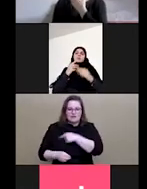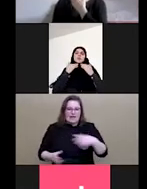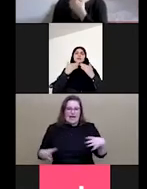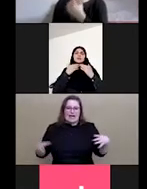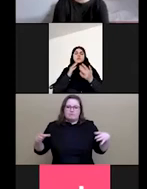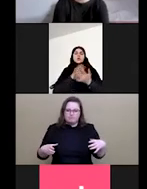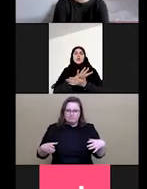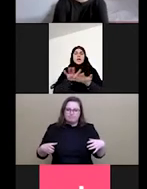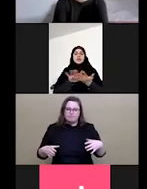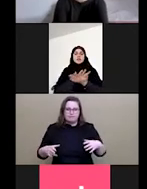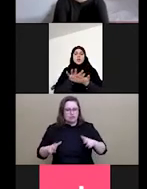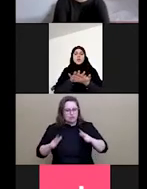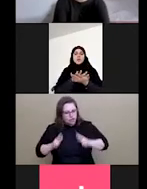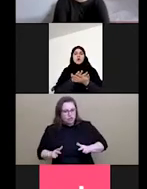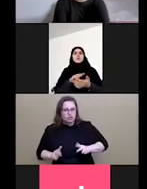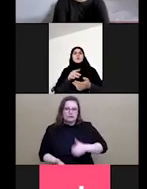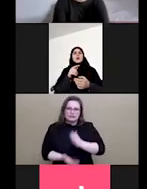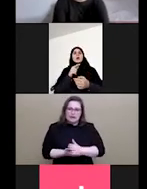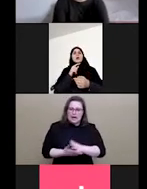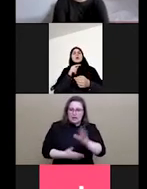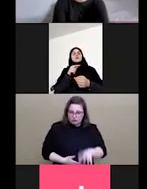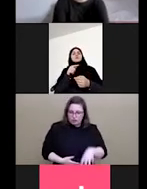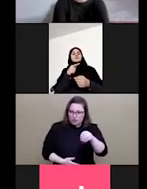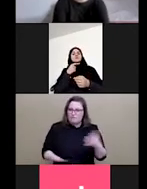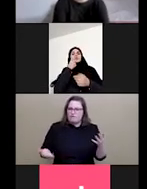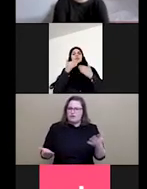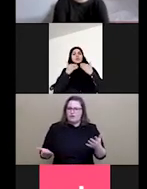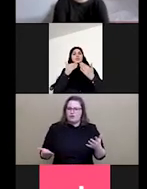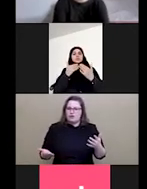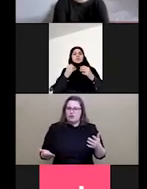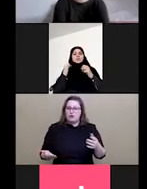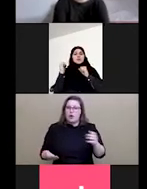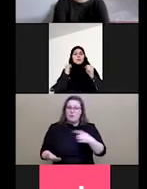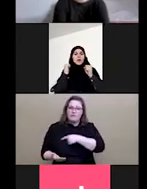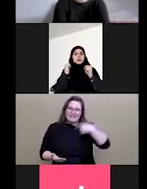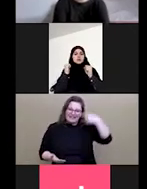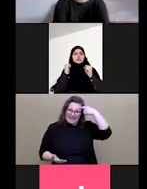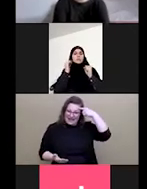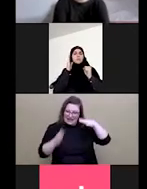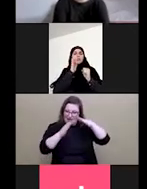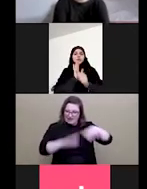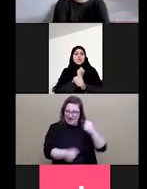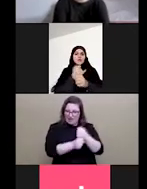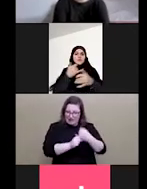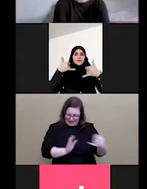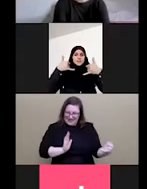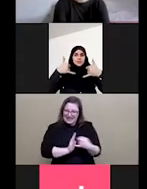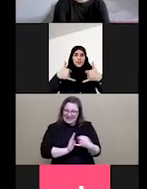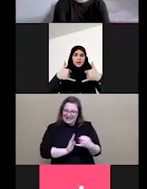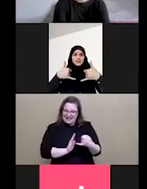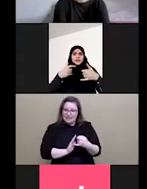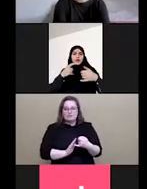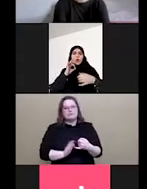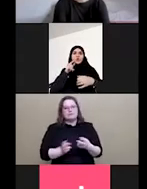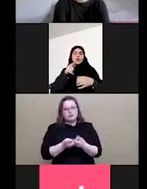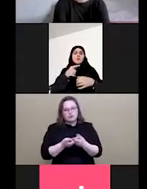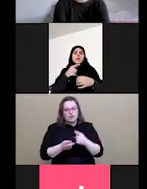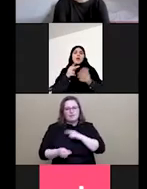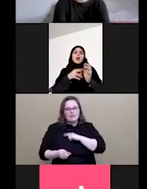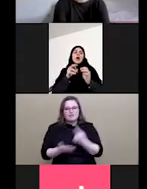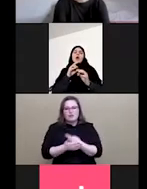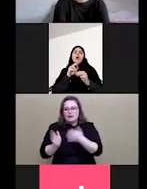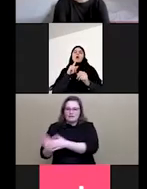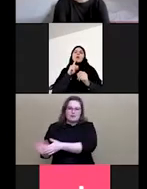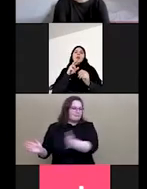environment? And if we approach peace building from this perspective, then there is space for all. Then there is no space